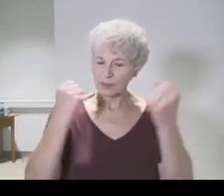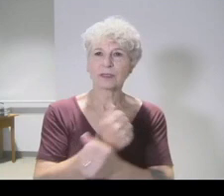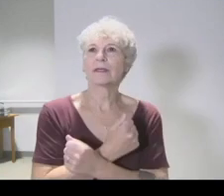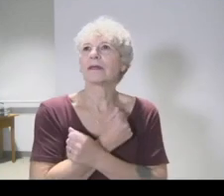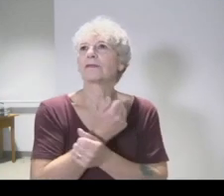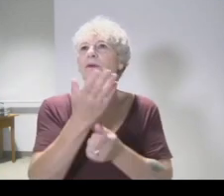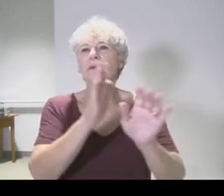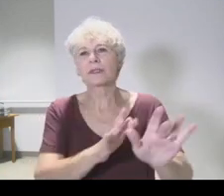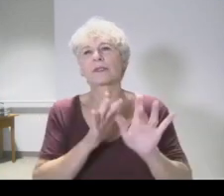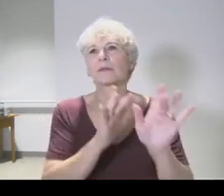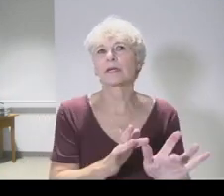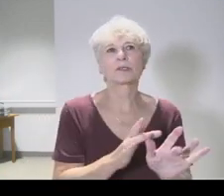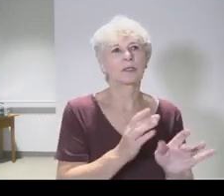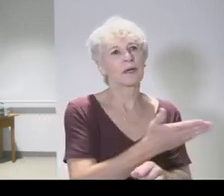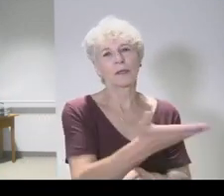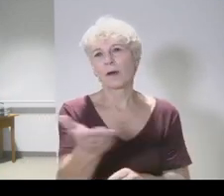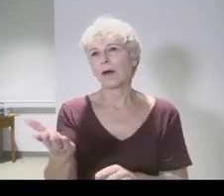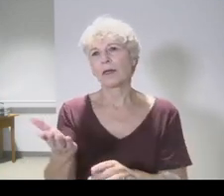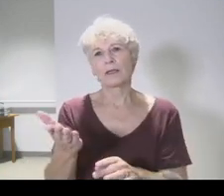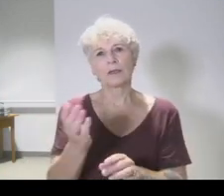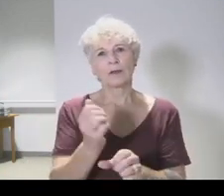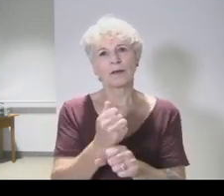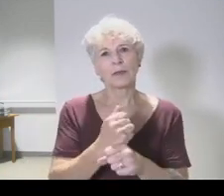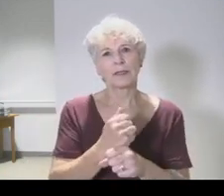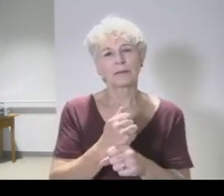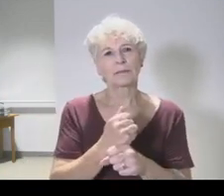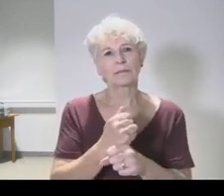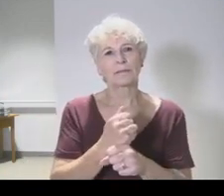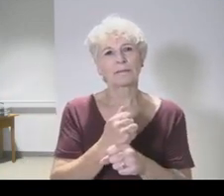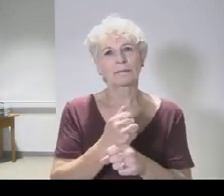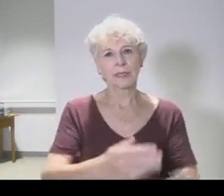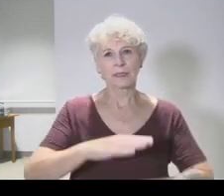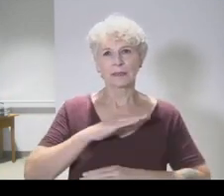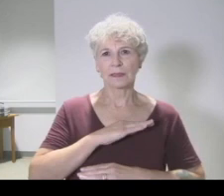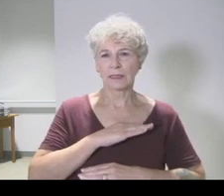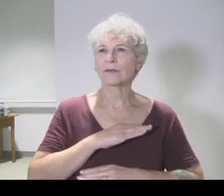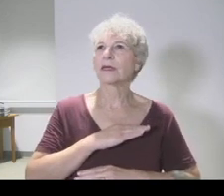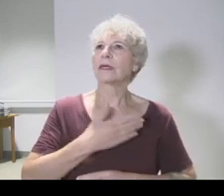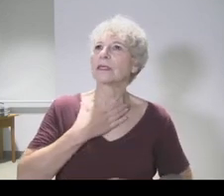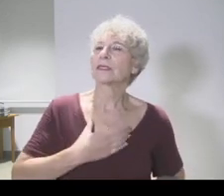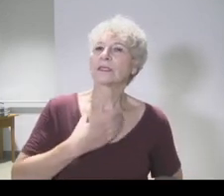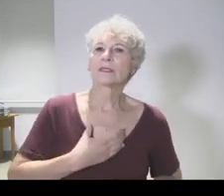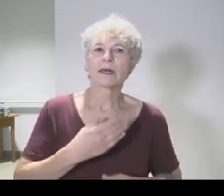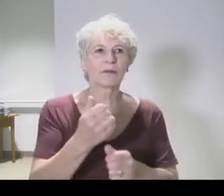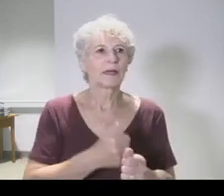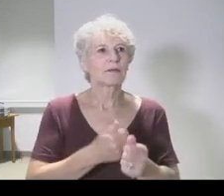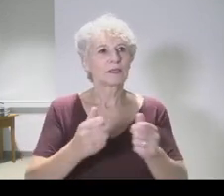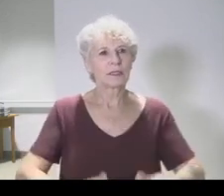have compassion on all who have made and satisfy the desire of every living